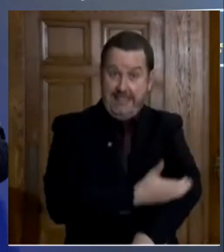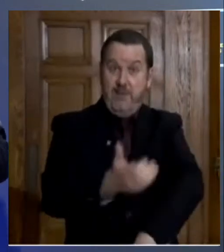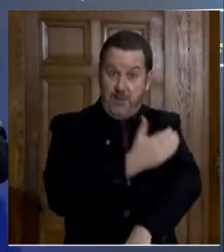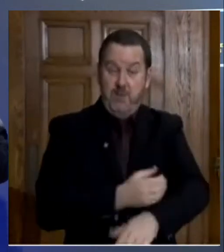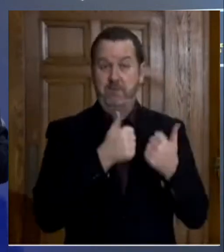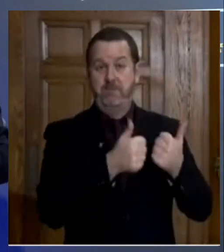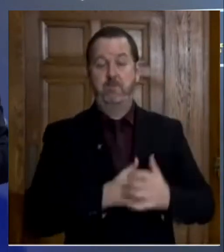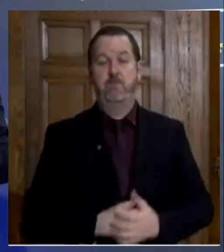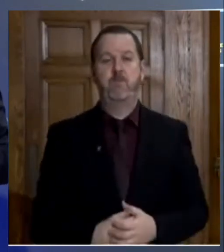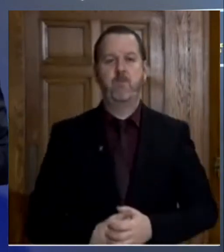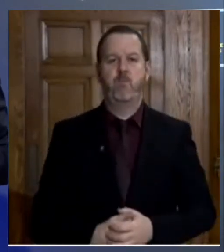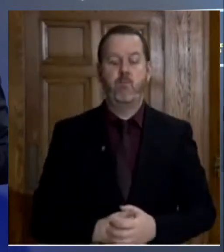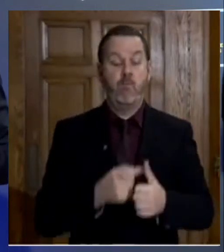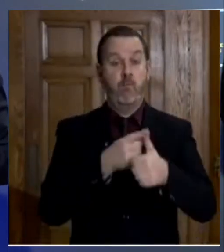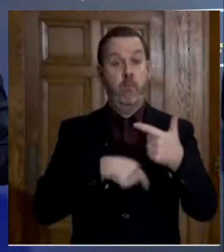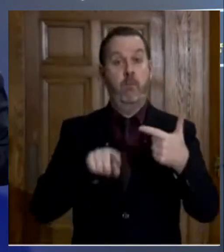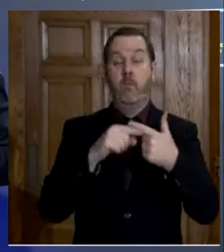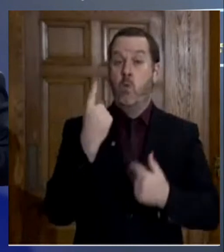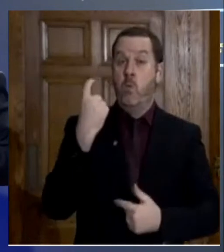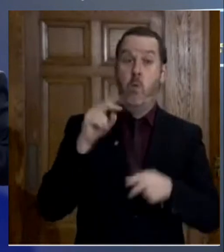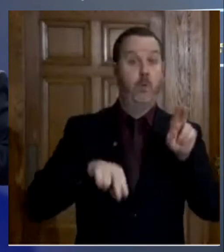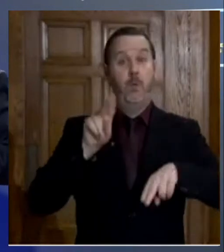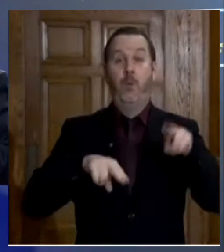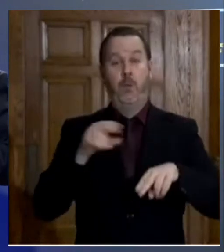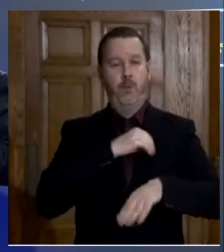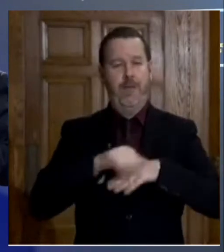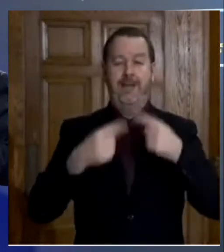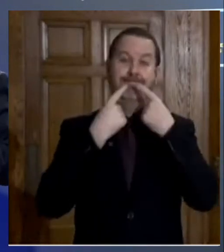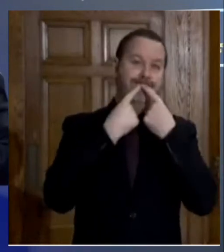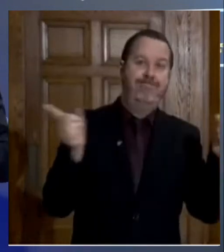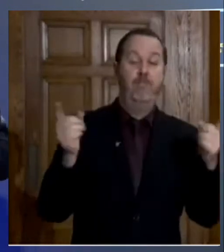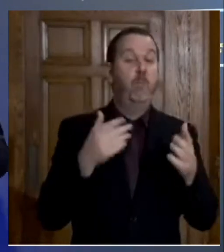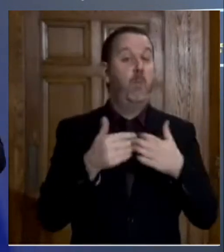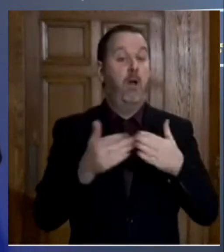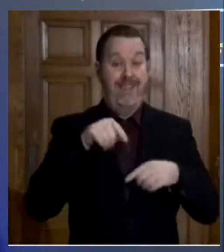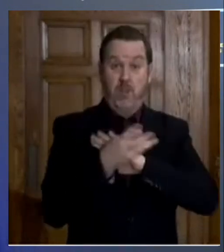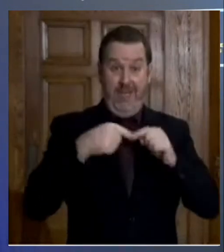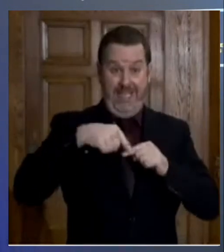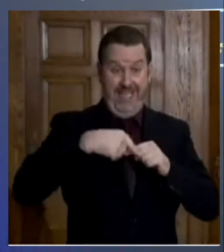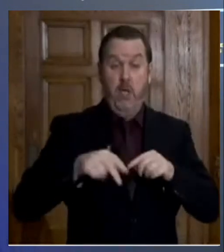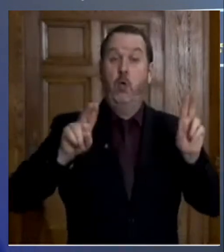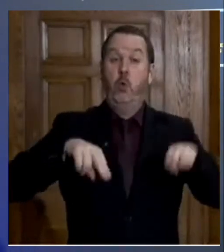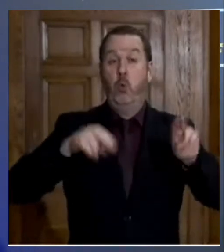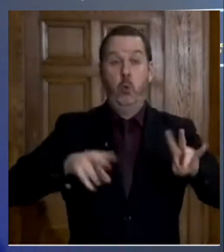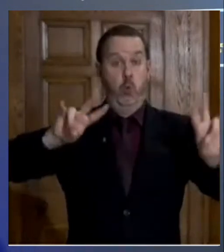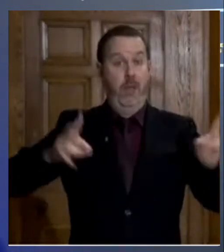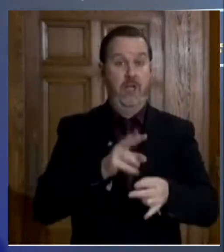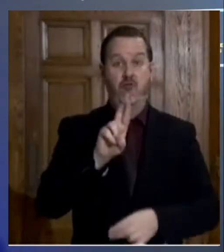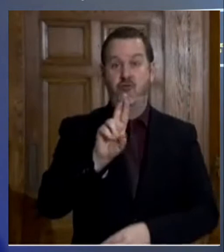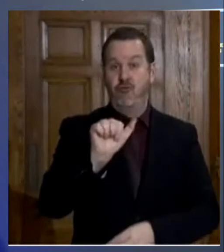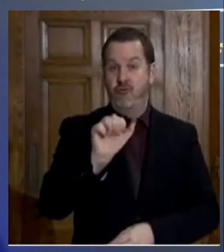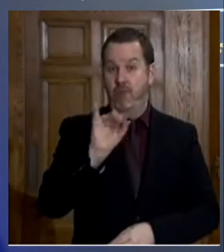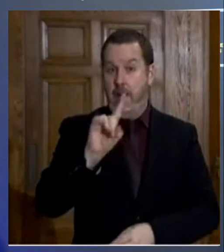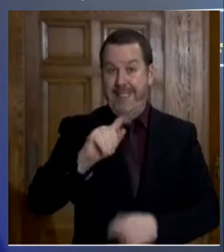Another important innovation can also be announced today. In the coming week, a new rapid test for COVID-19 is rolling out